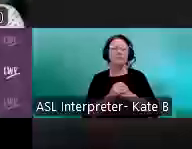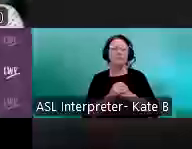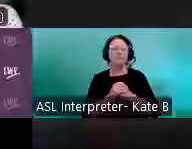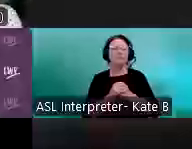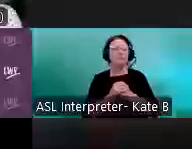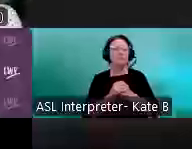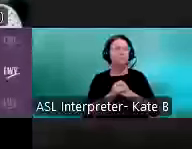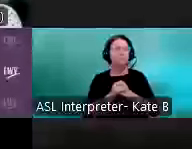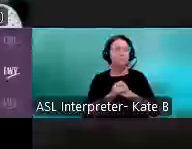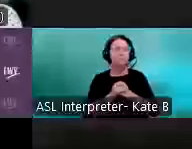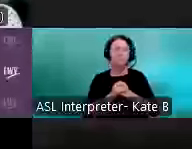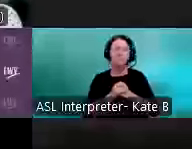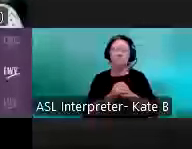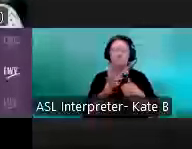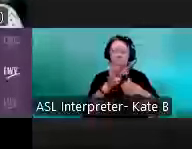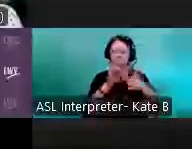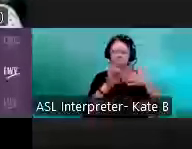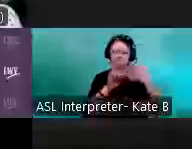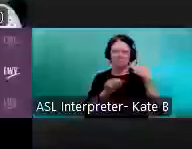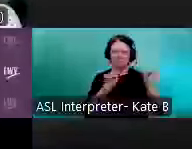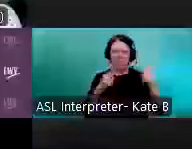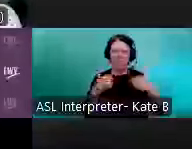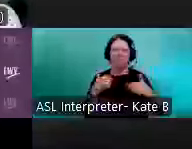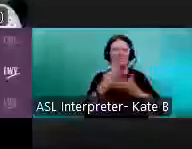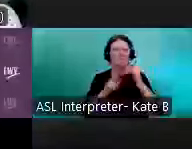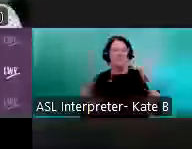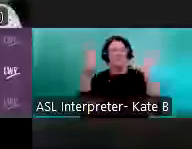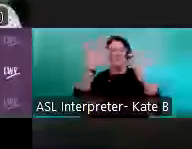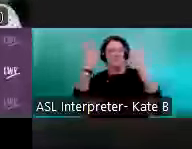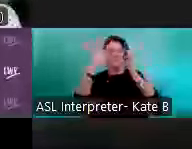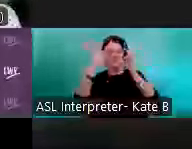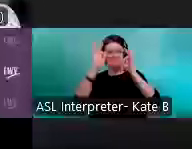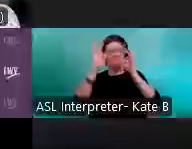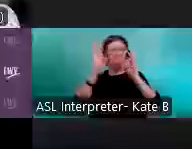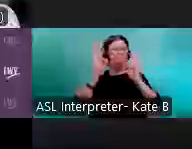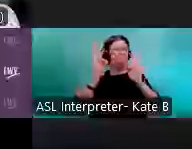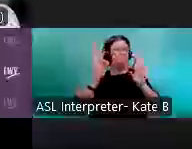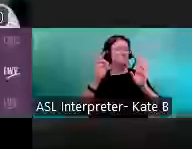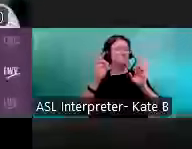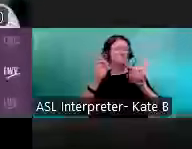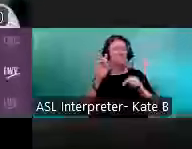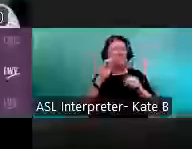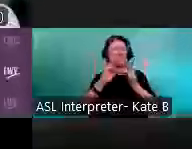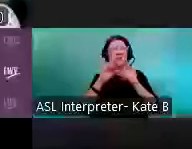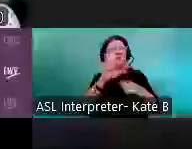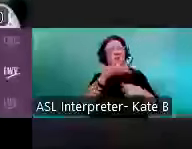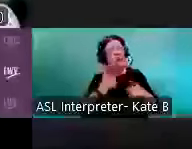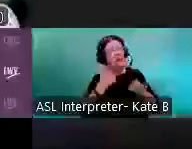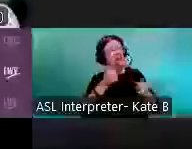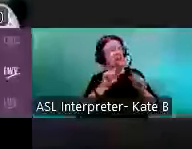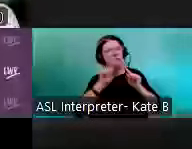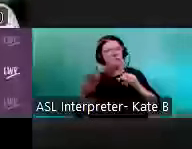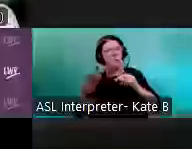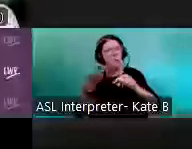key rights that a lot of people don't know about, and we've heard heartbreaking stories of people who asked for some of